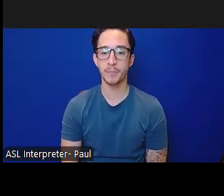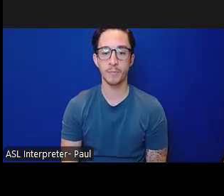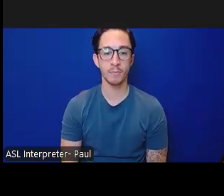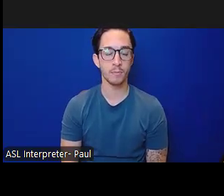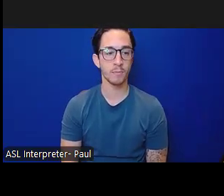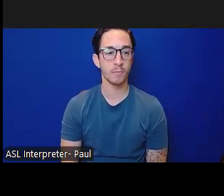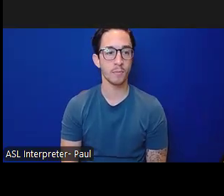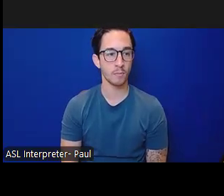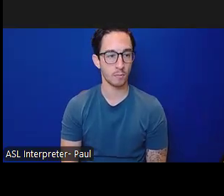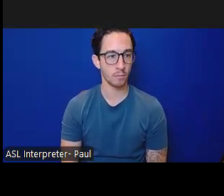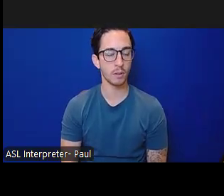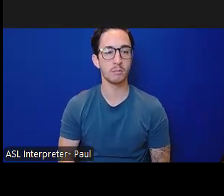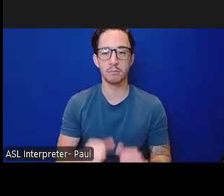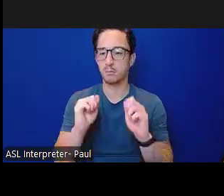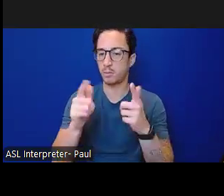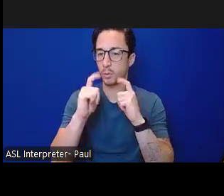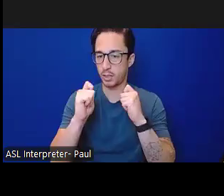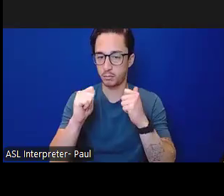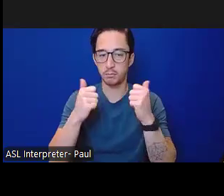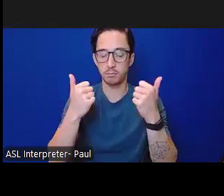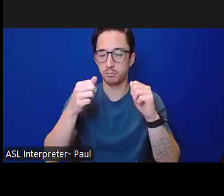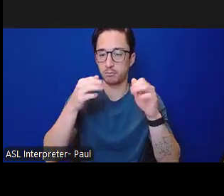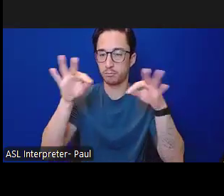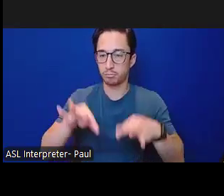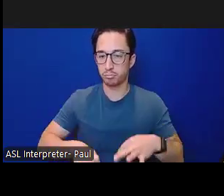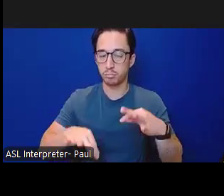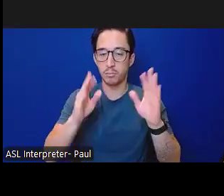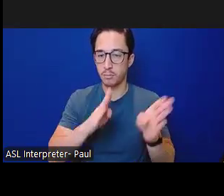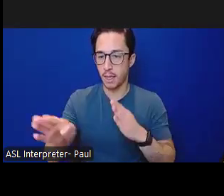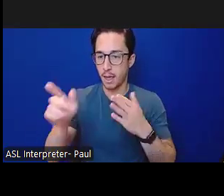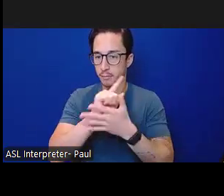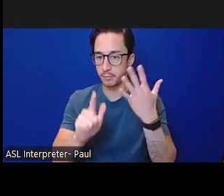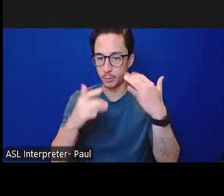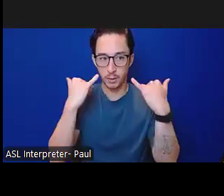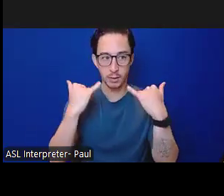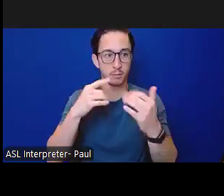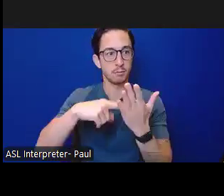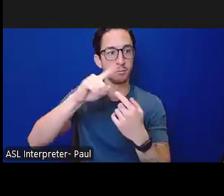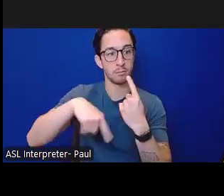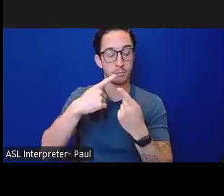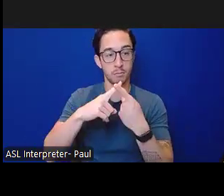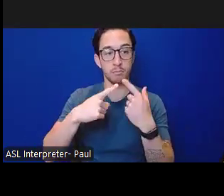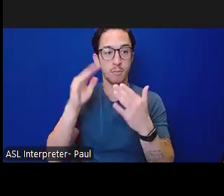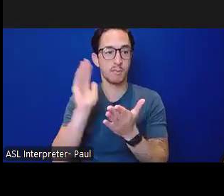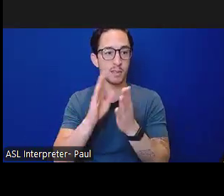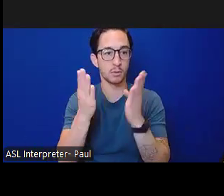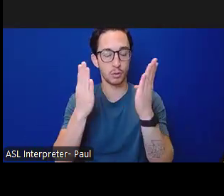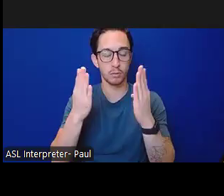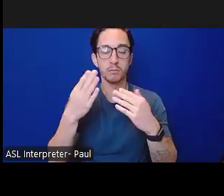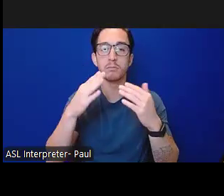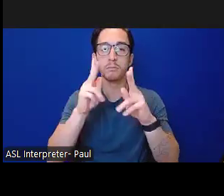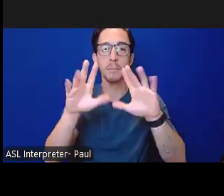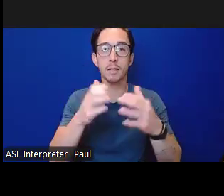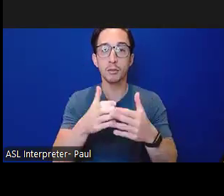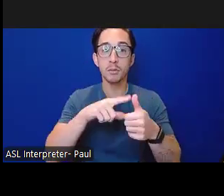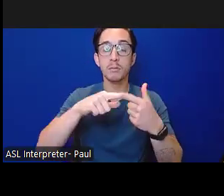So, as a quick overview, what we'll discuss today is underserved populations. We'll talk a little bit about identity. We'll talk a